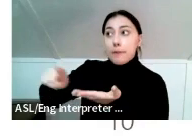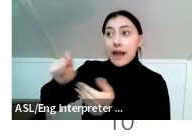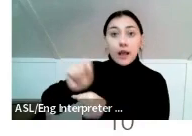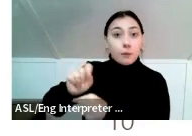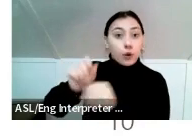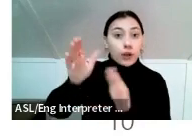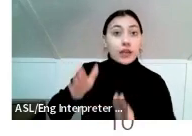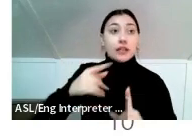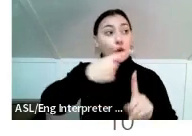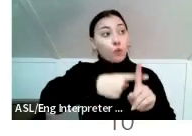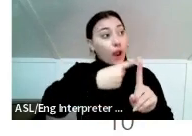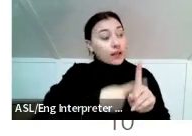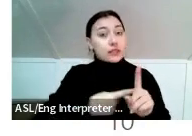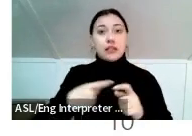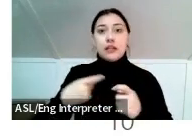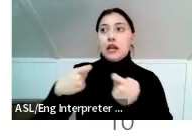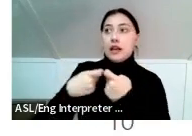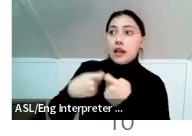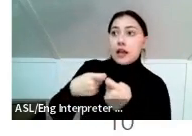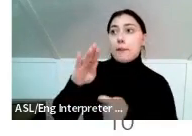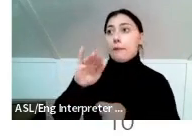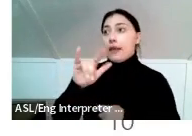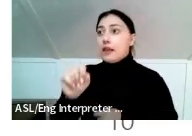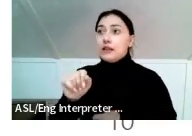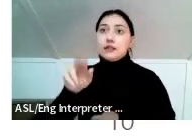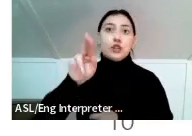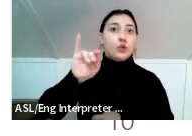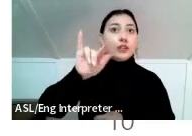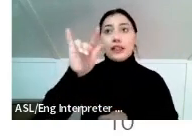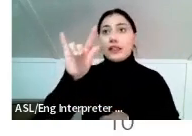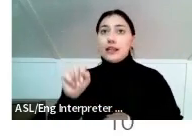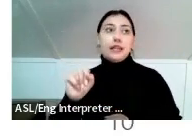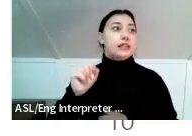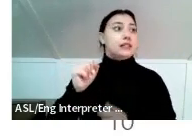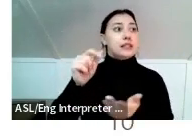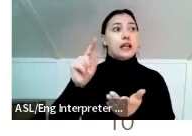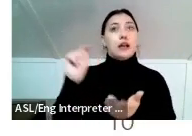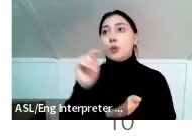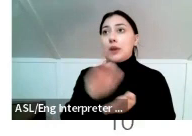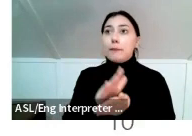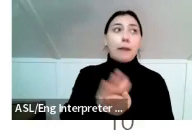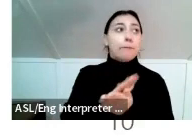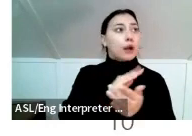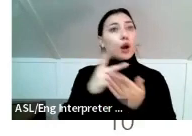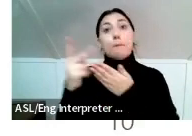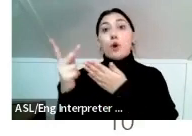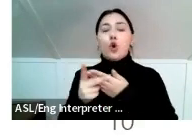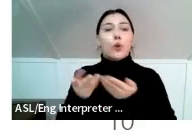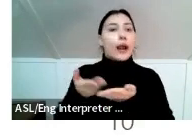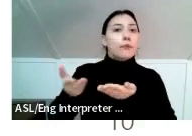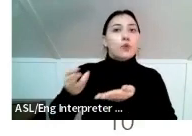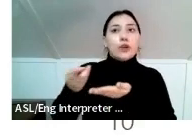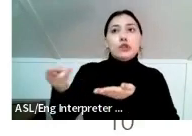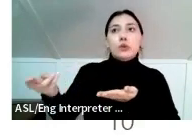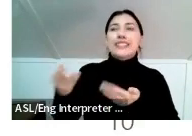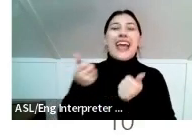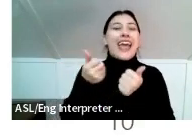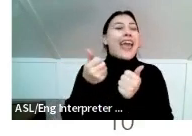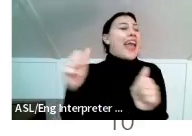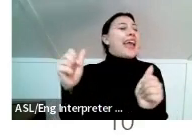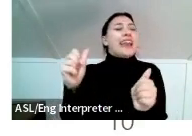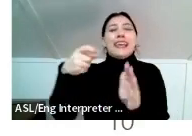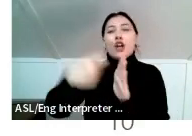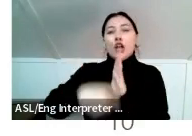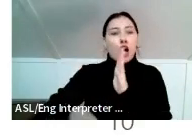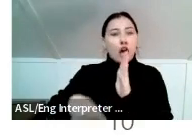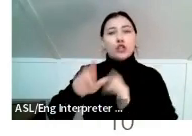rent, you can pay utilities, you can buy the toilet paper, you can buy program supplies. Absolutely any expense that your organization